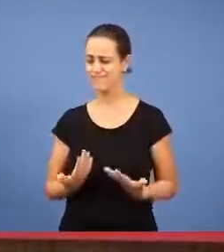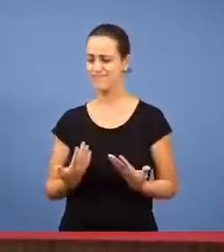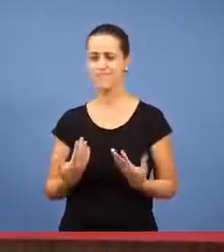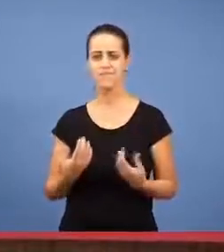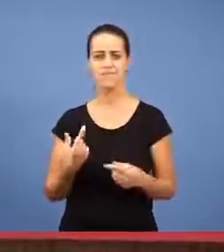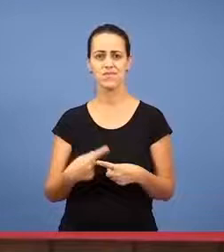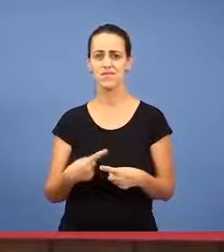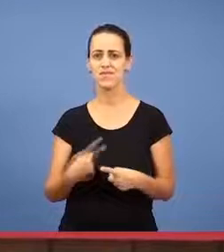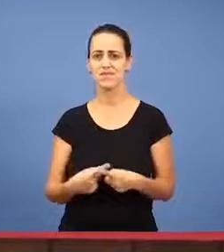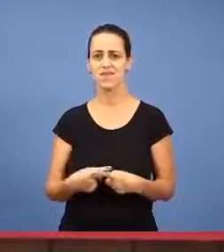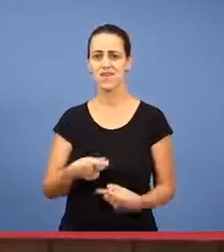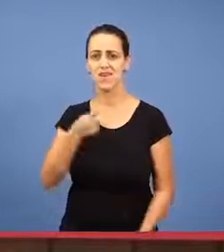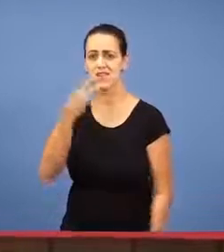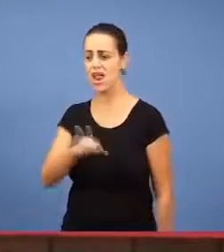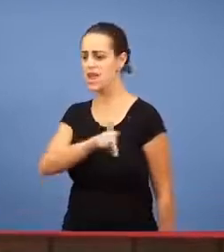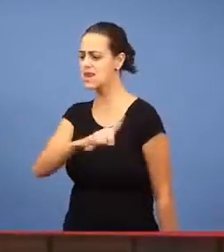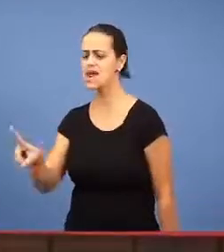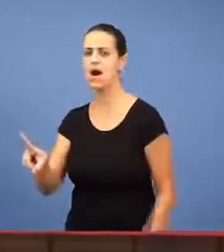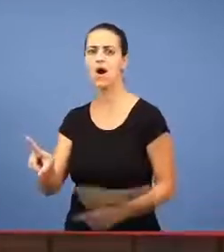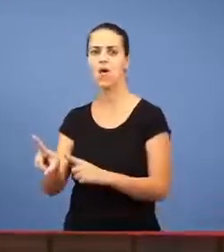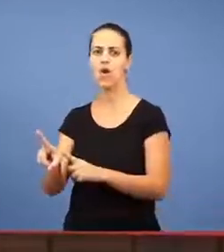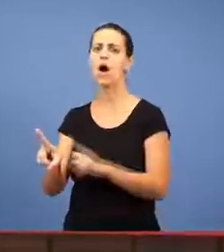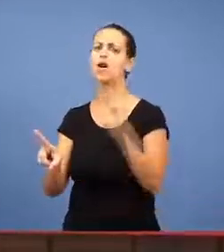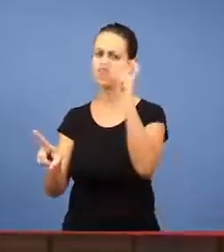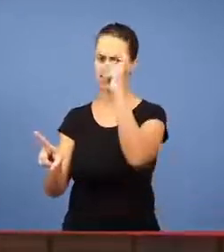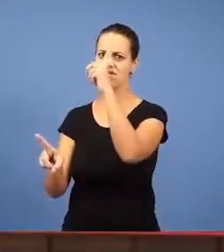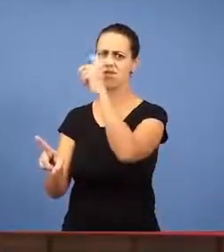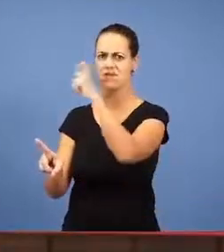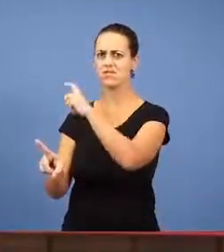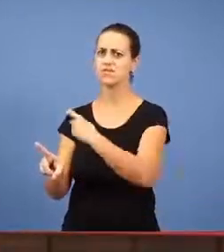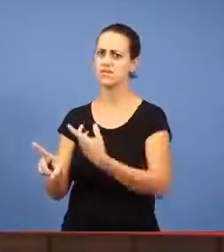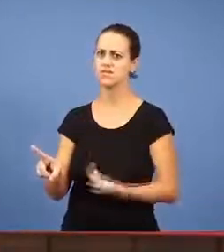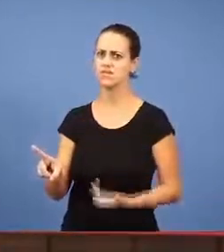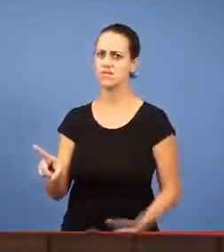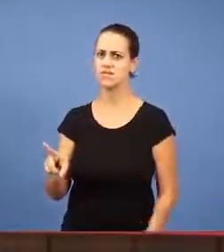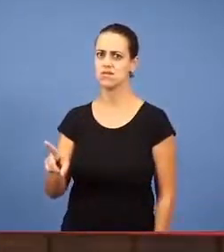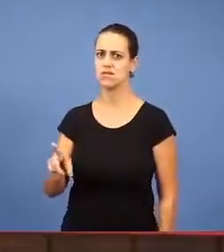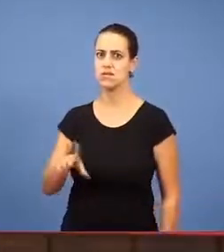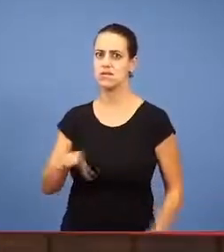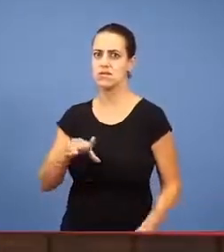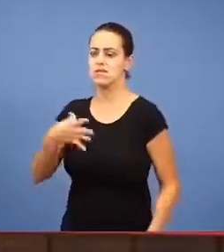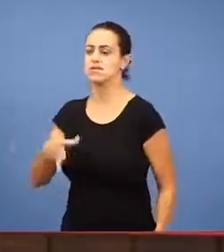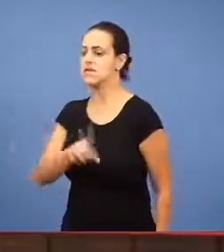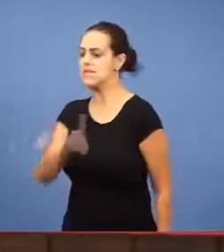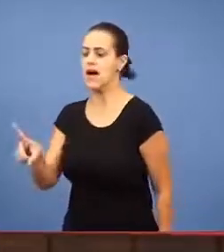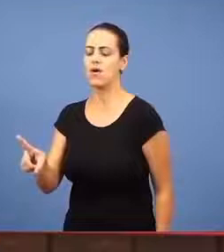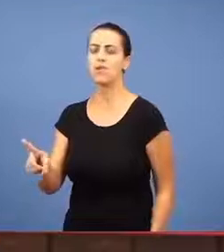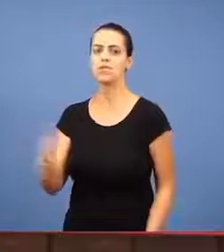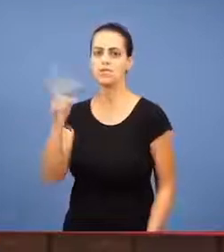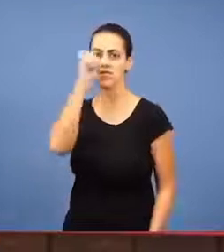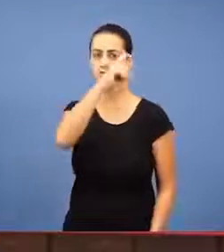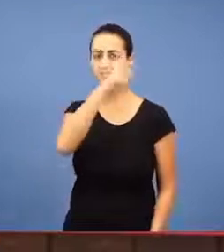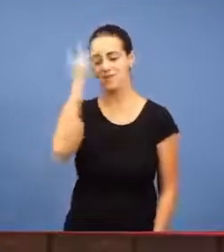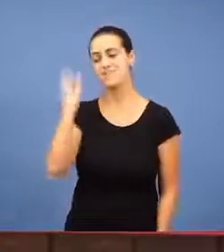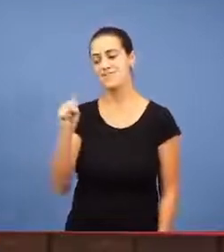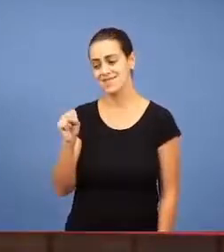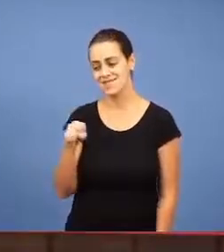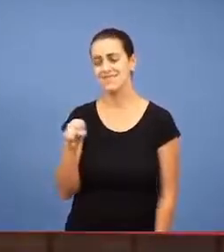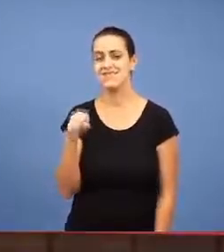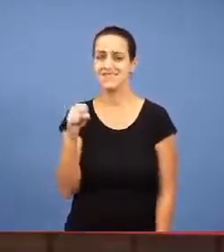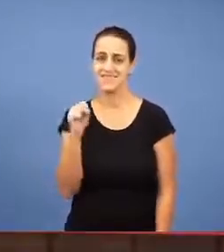no is the most difficult thing to say in the world. Everybody wants to say